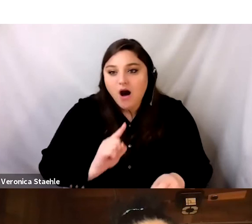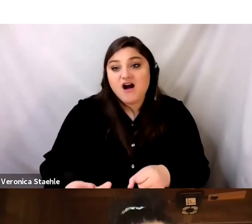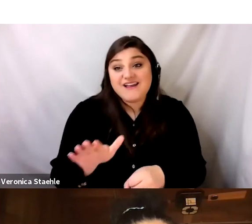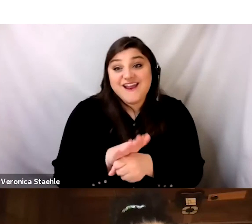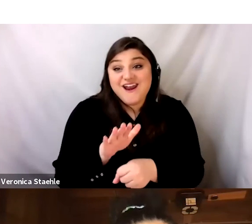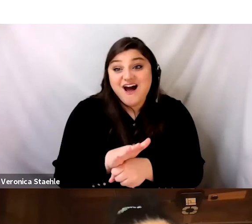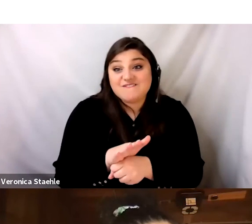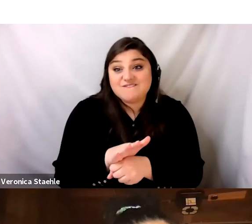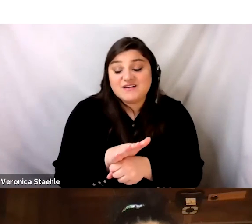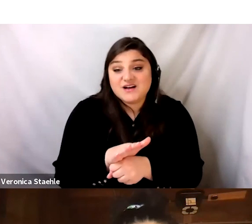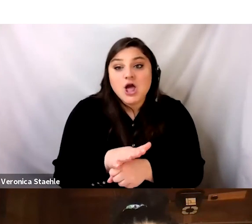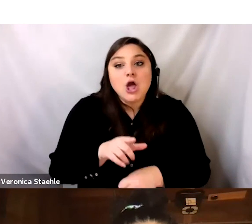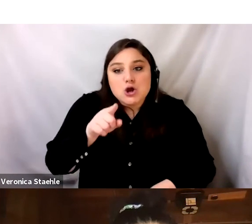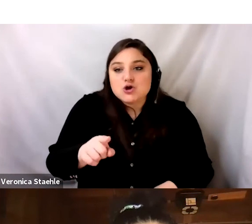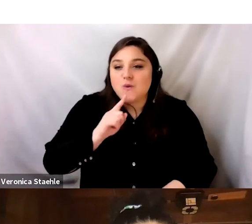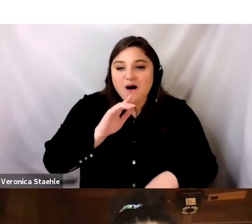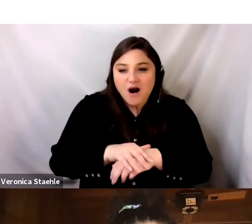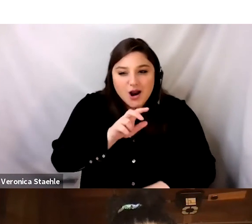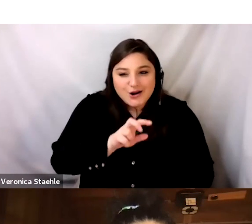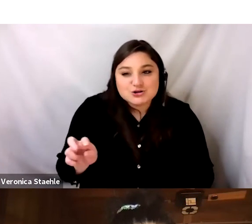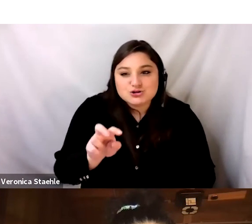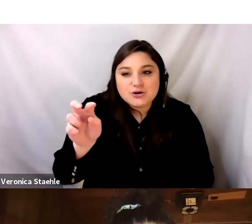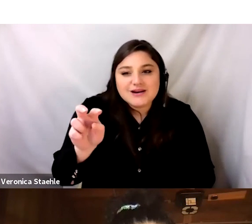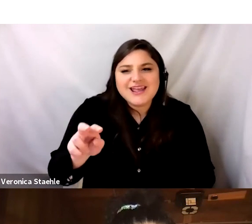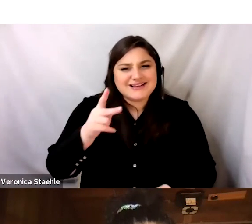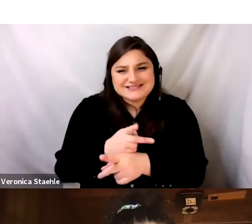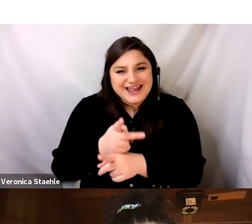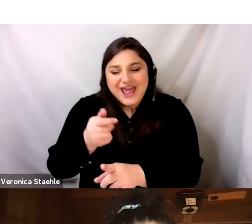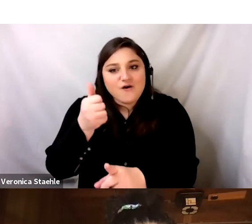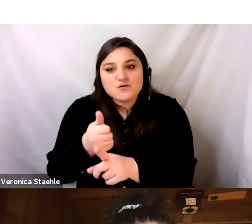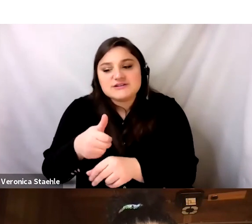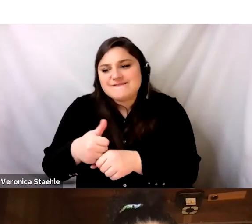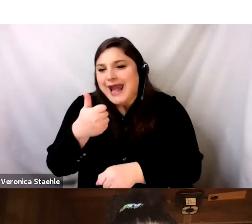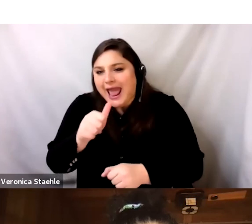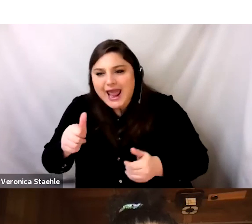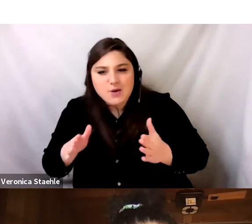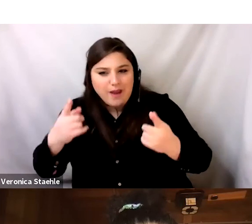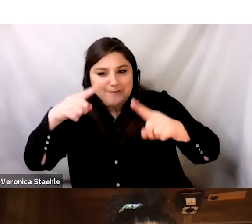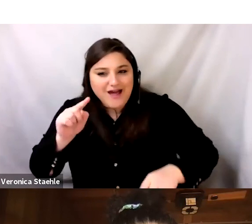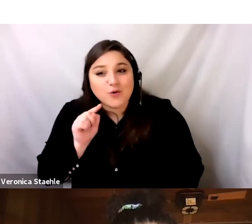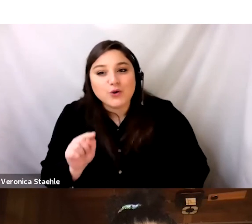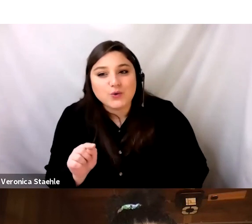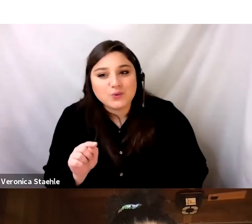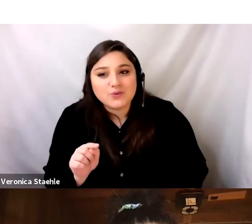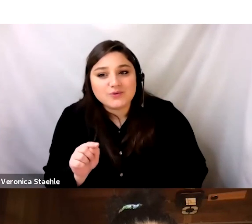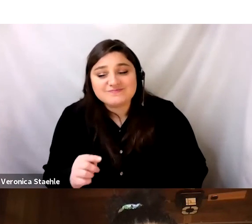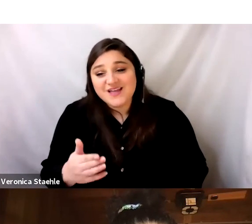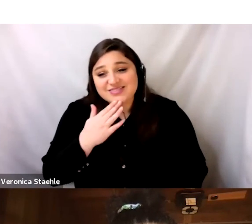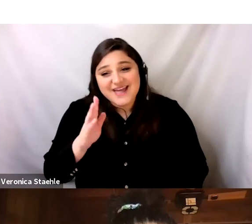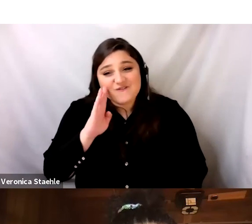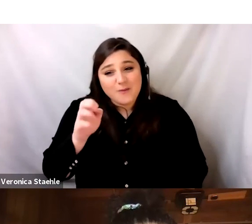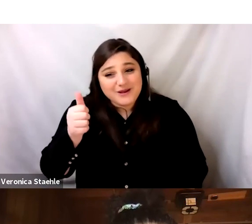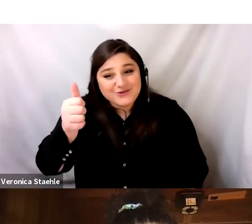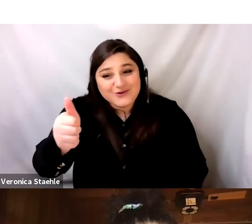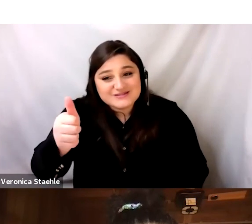that journey, and take care of yourself in the way that works for you. So just thank you for being you, and thank you for being